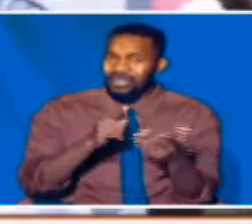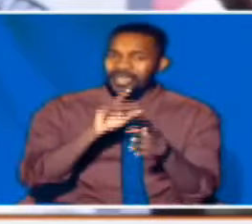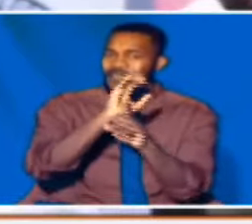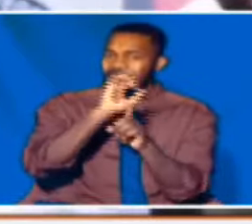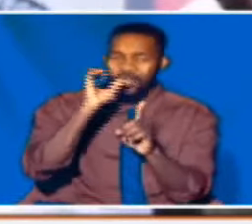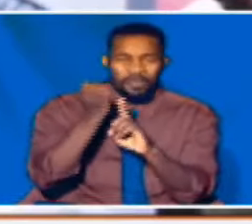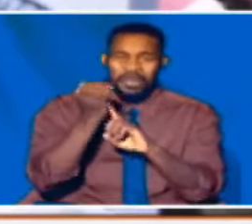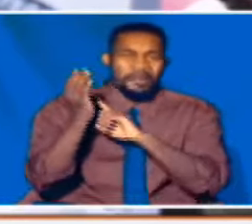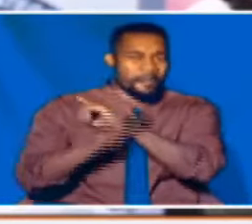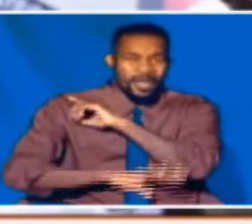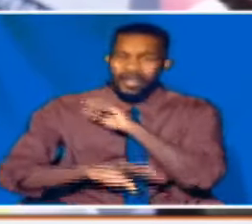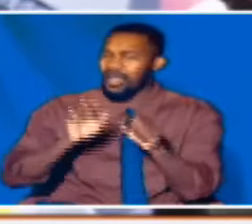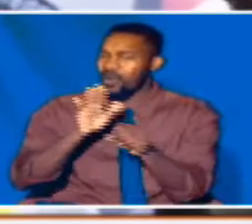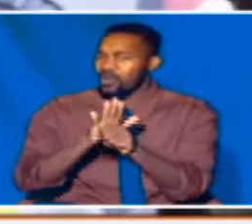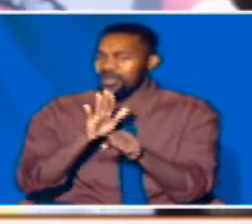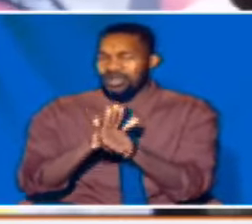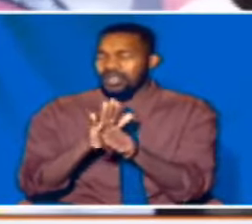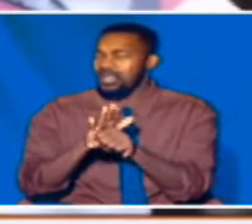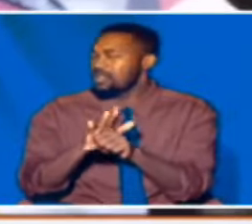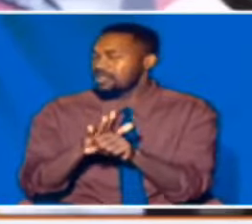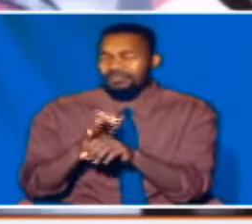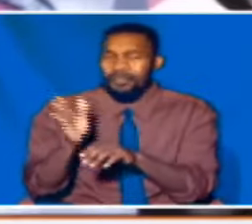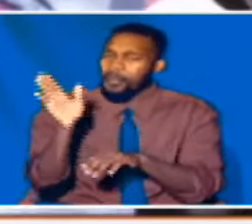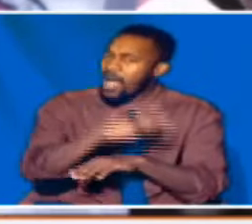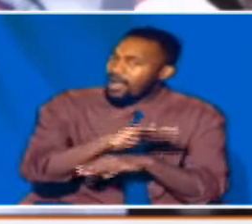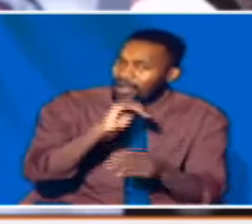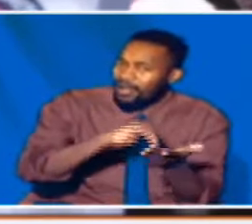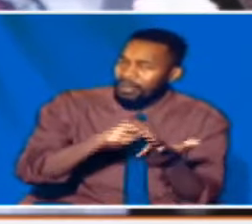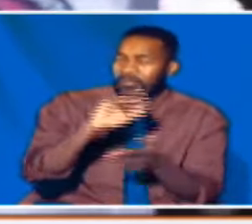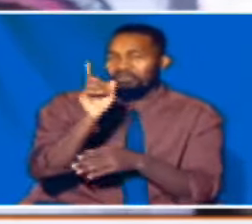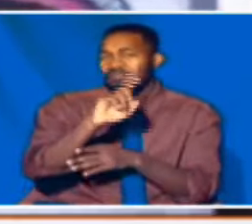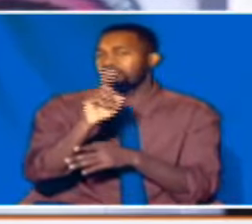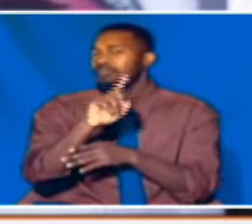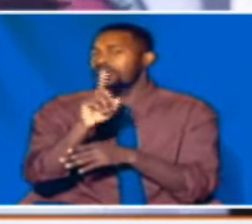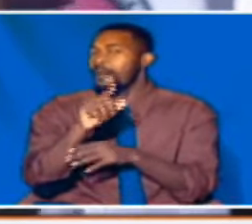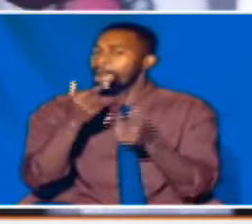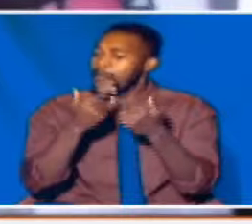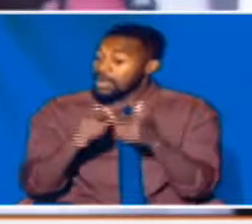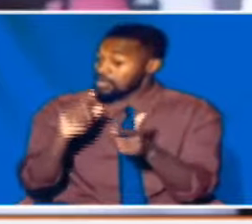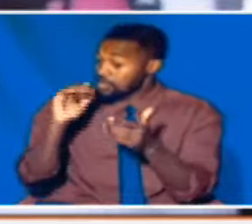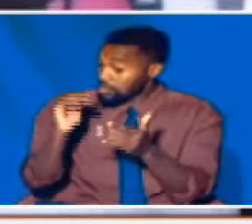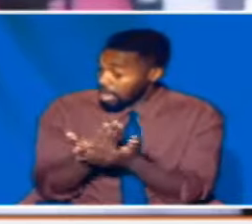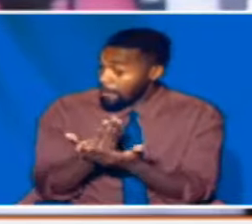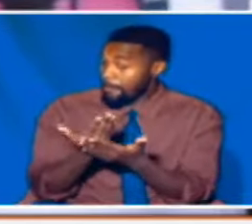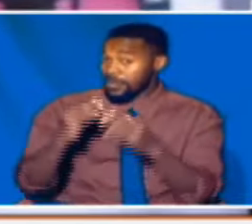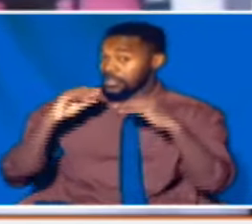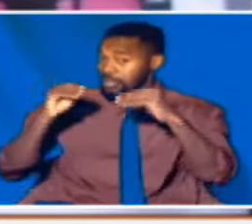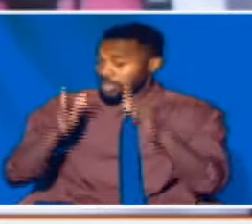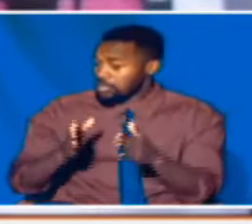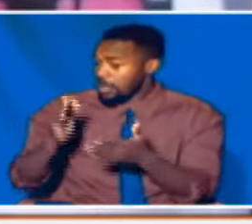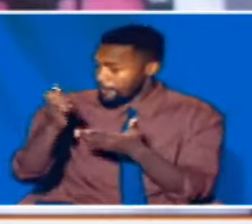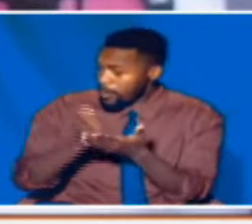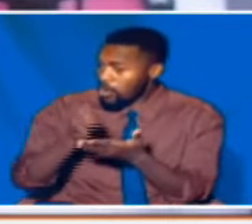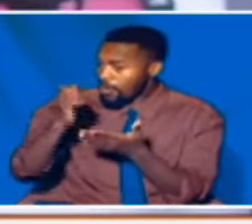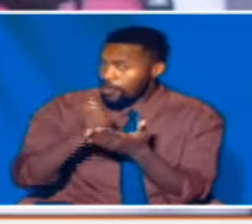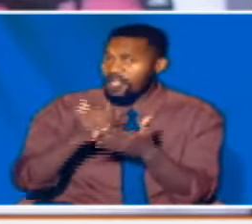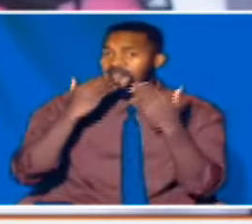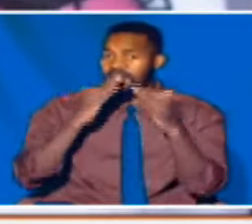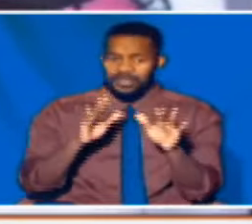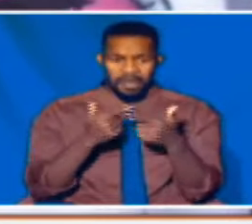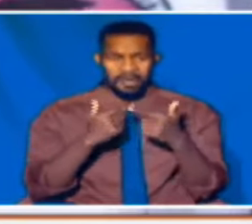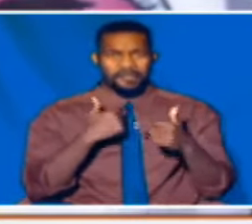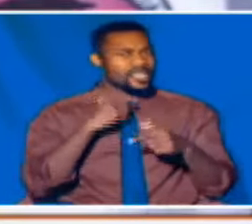huko, tumejitolea kufunza watoto wenu, lakini kuna wengine wenye wanaajiriwa, baada ya sisi wenye